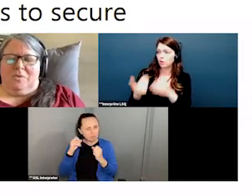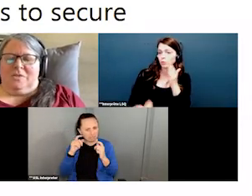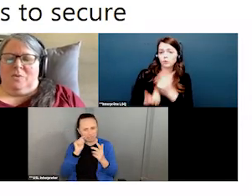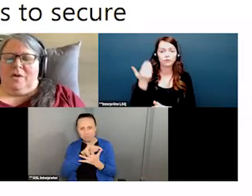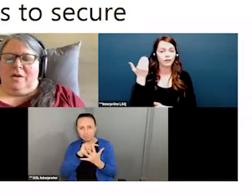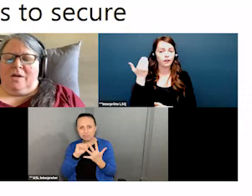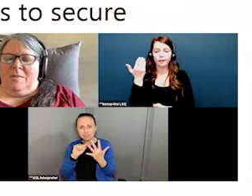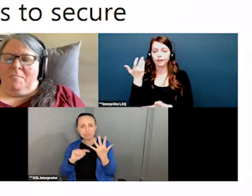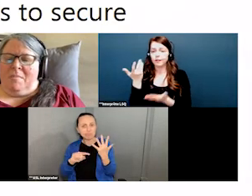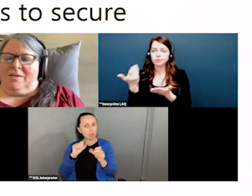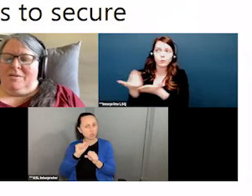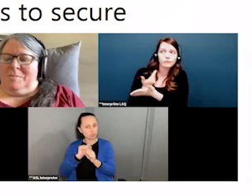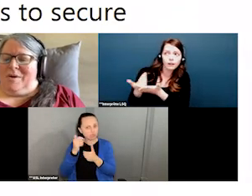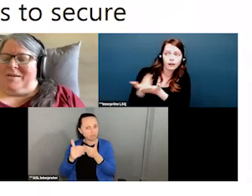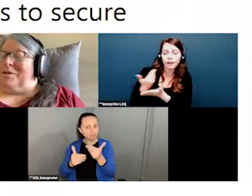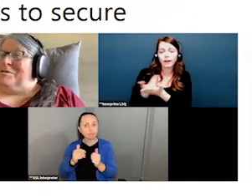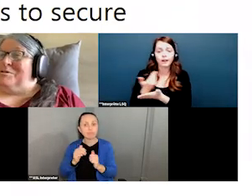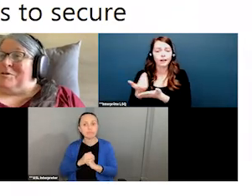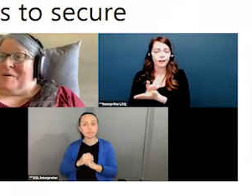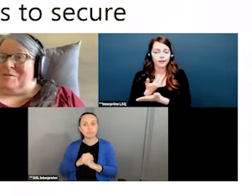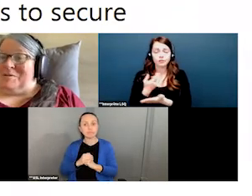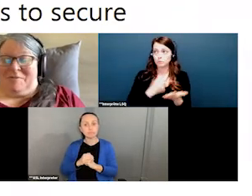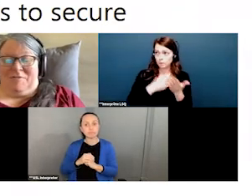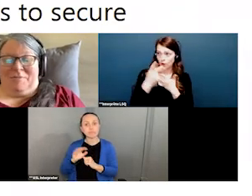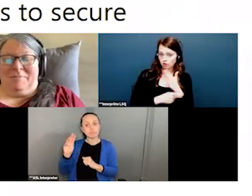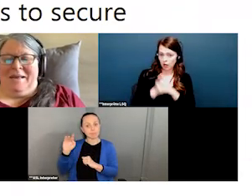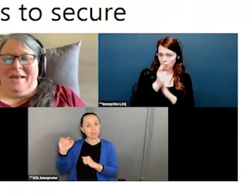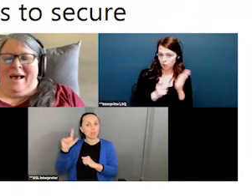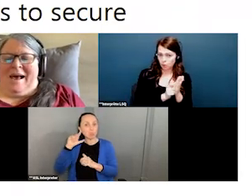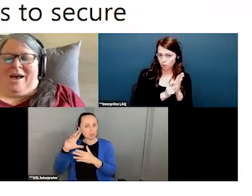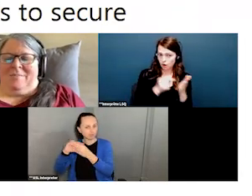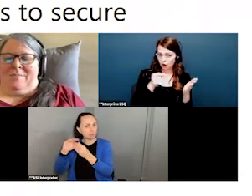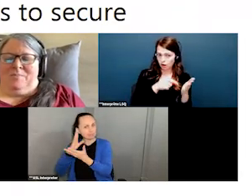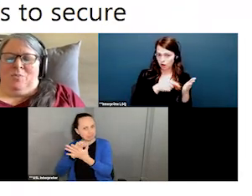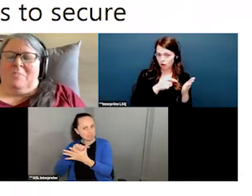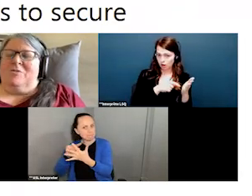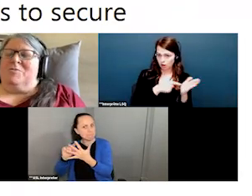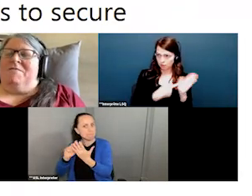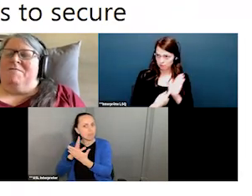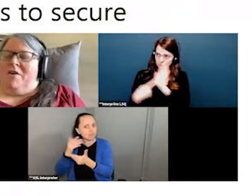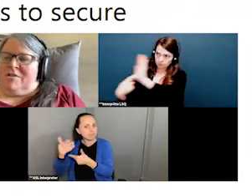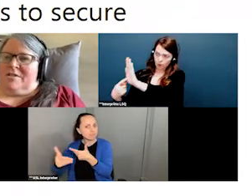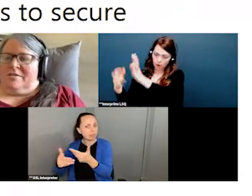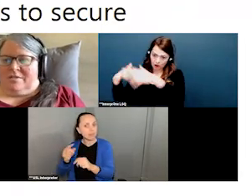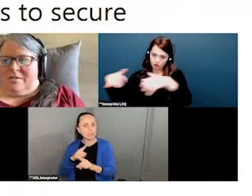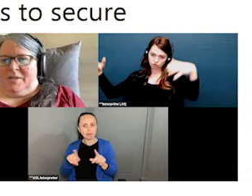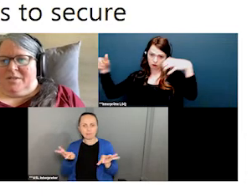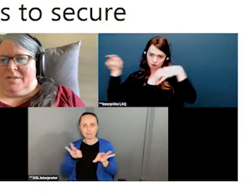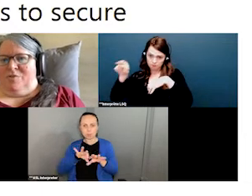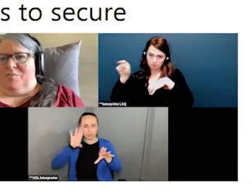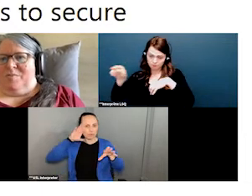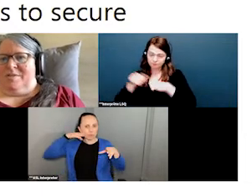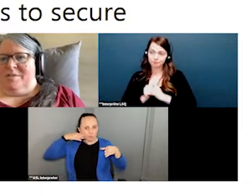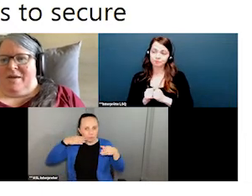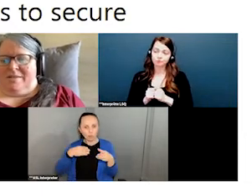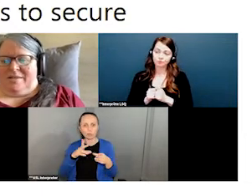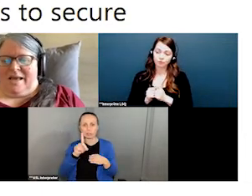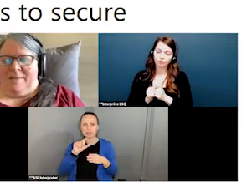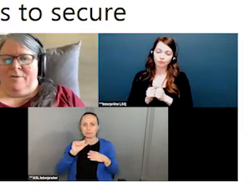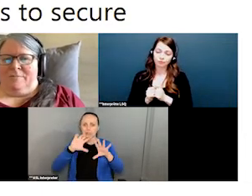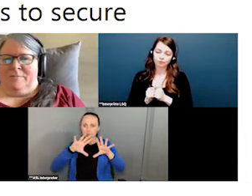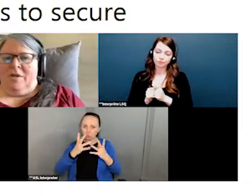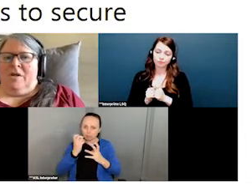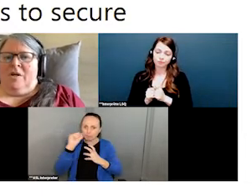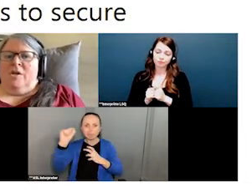pieces to this work and that Michael and Brent are going to talk about some of them. But we must be a focused disability movement to make